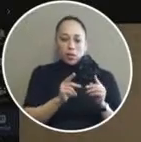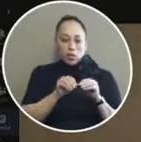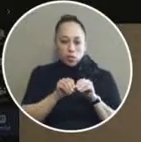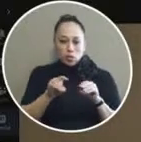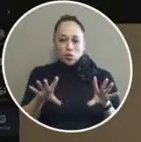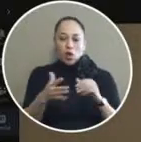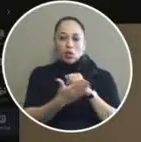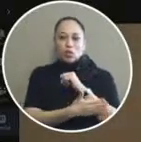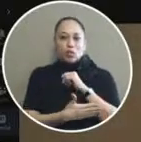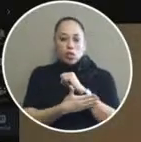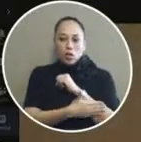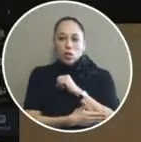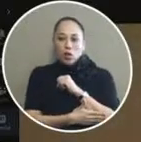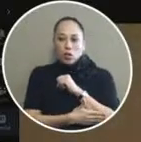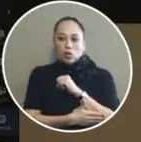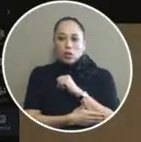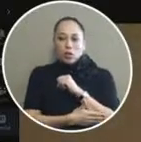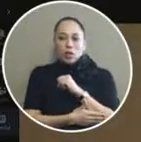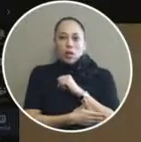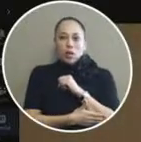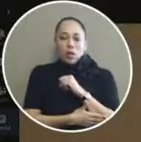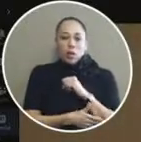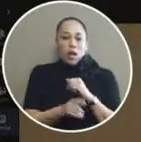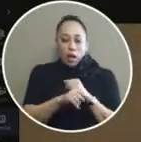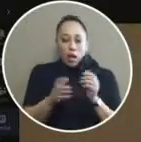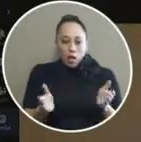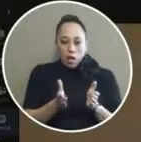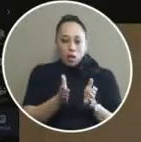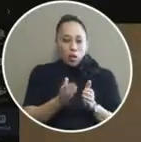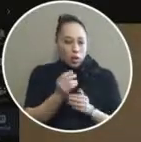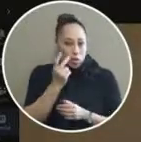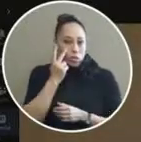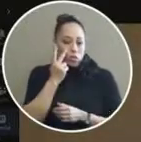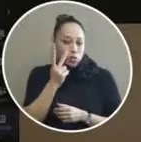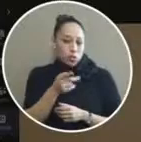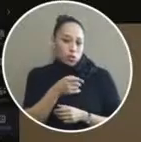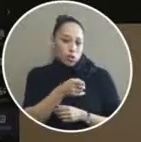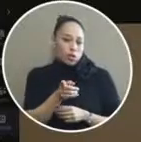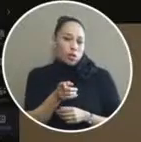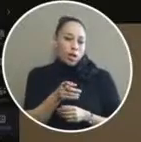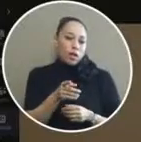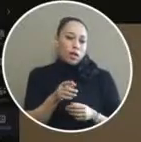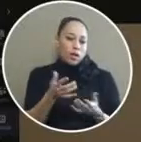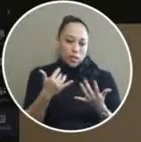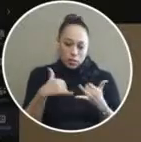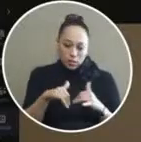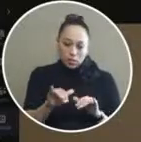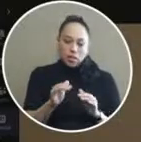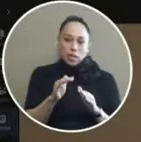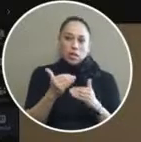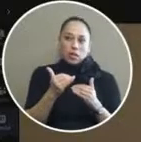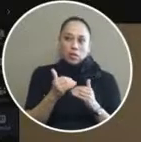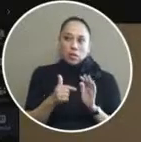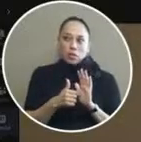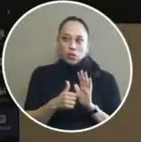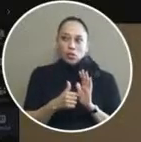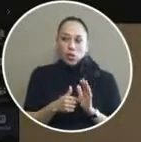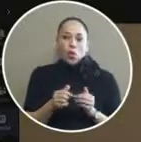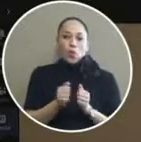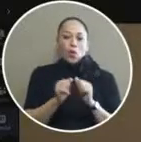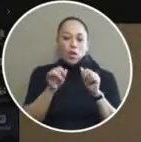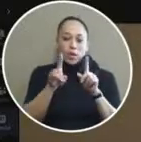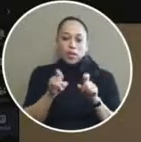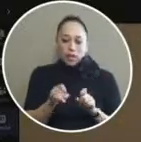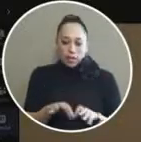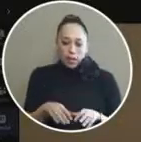the country. There are videos available, and I would encourage you to have a look so that there was a still image today that was shown with a tester